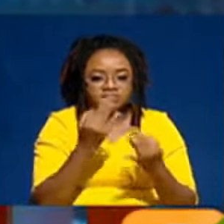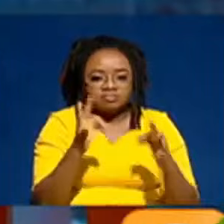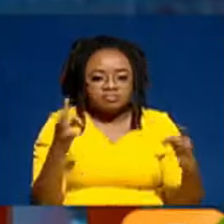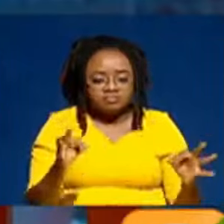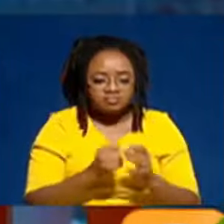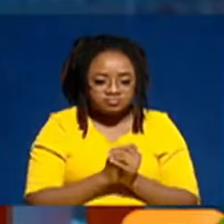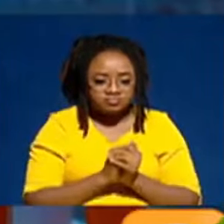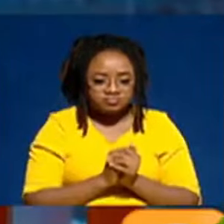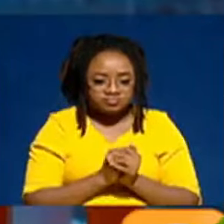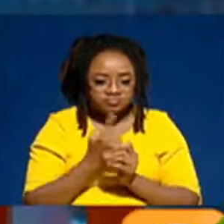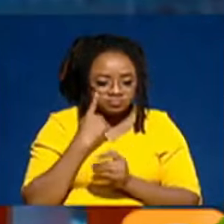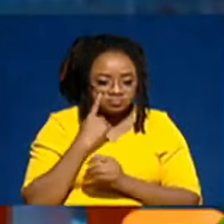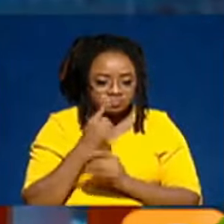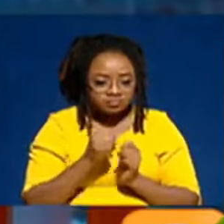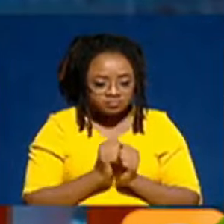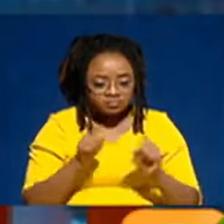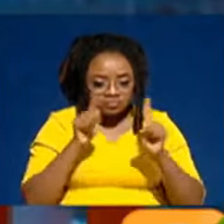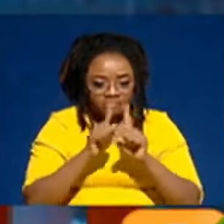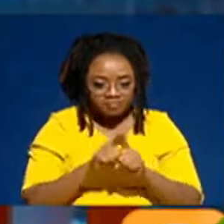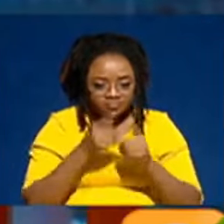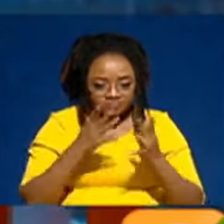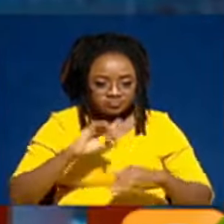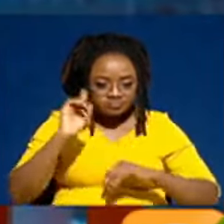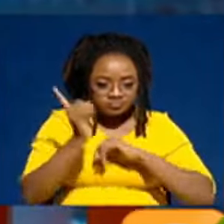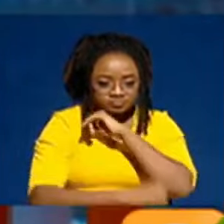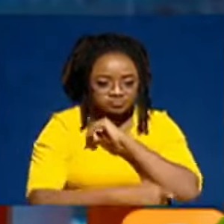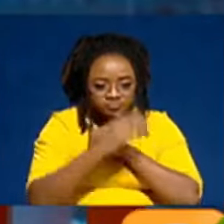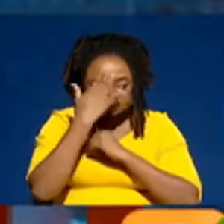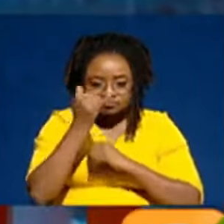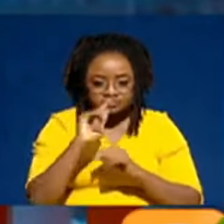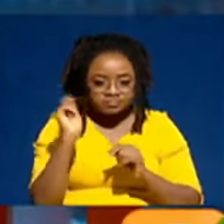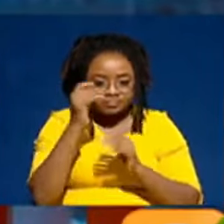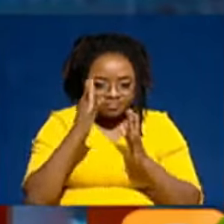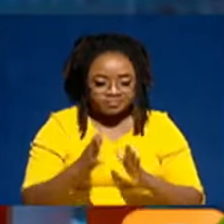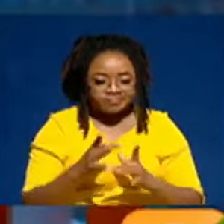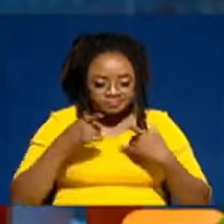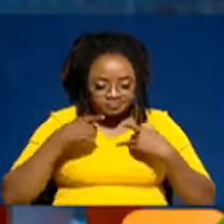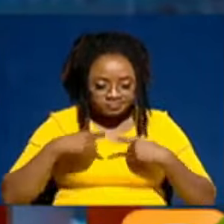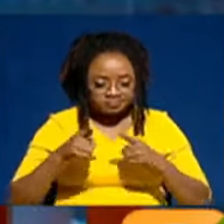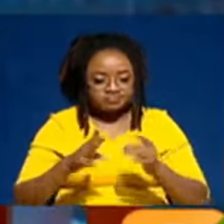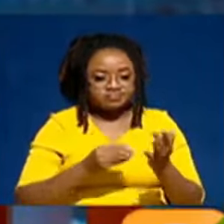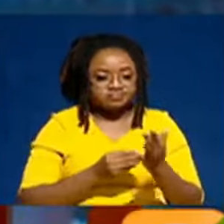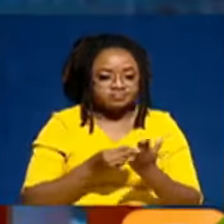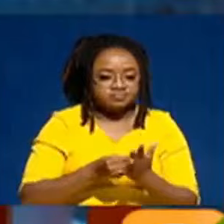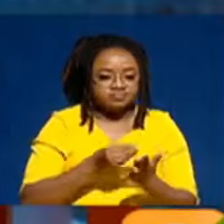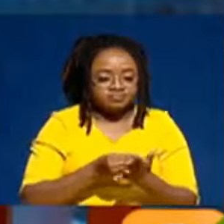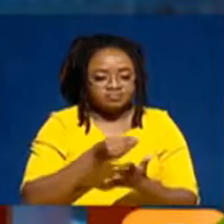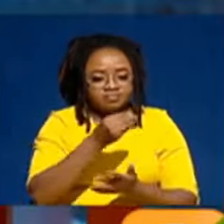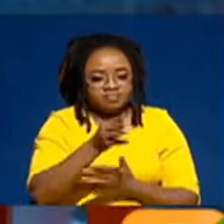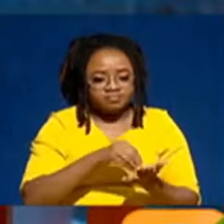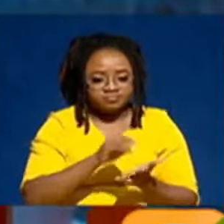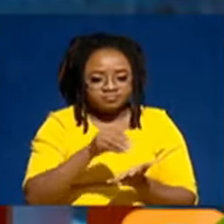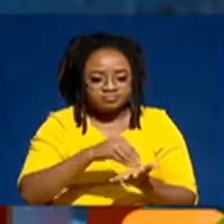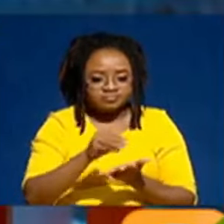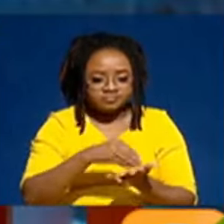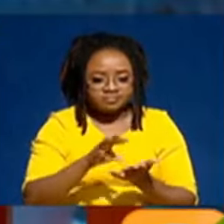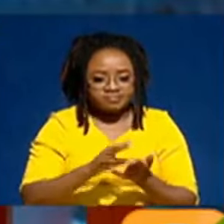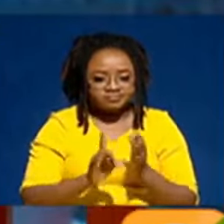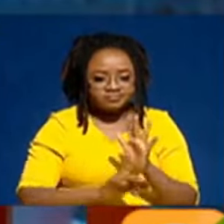is even made worse that the Kenyans are actually financing the developer, the so-called developers. And I'm